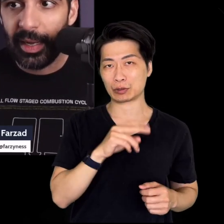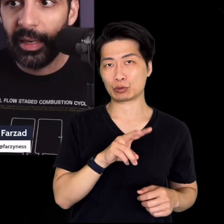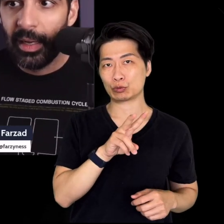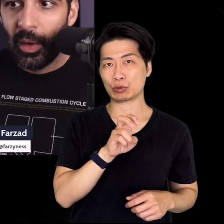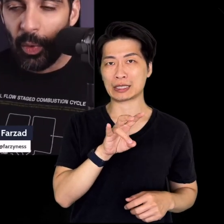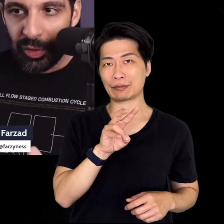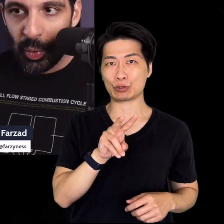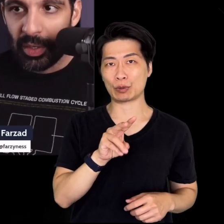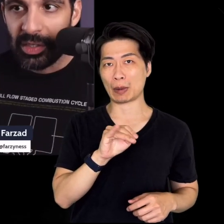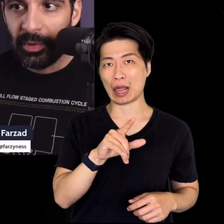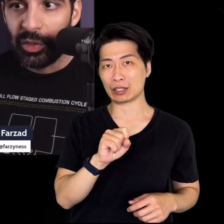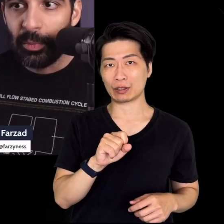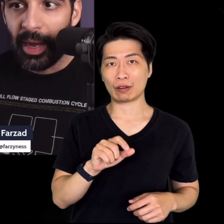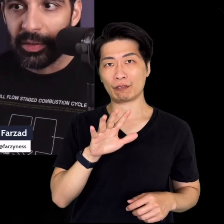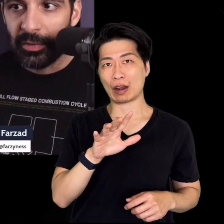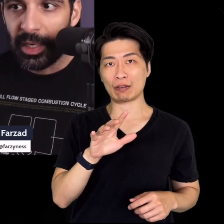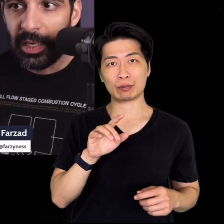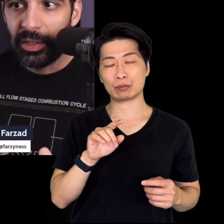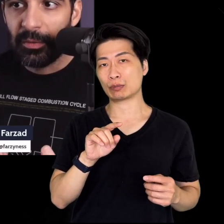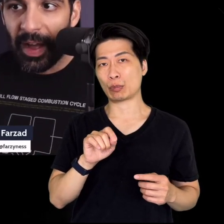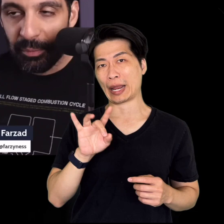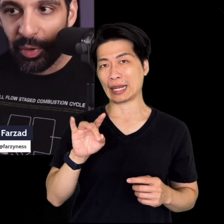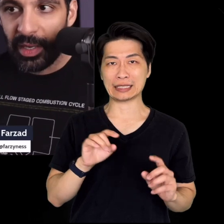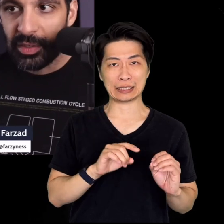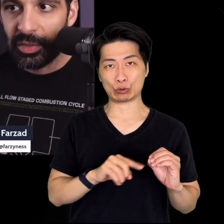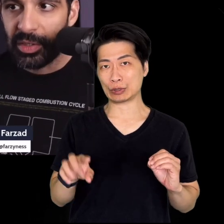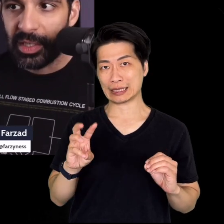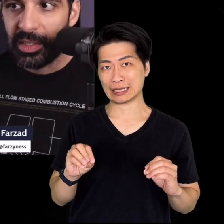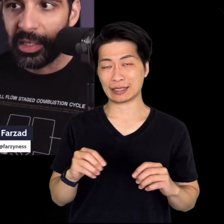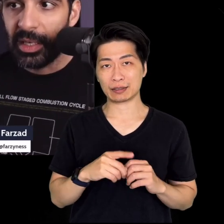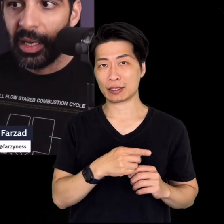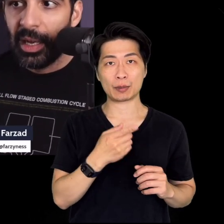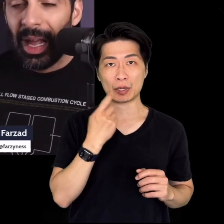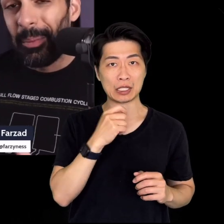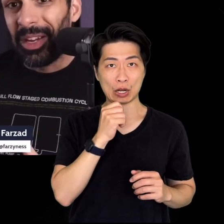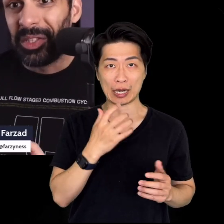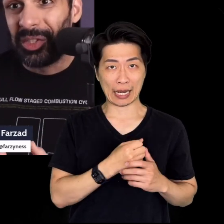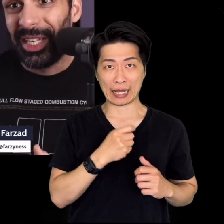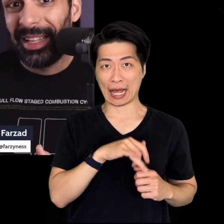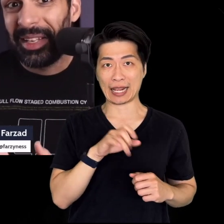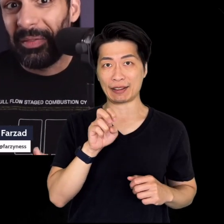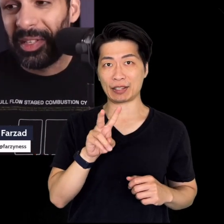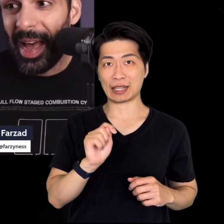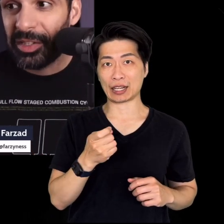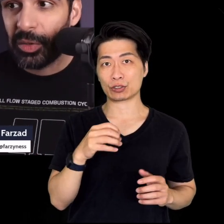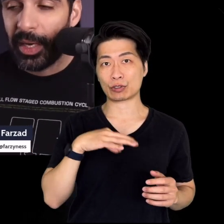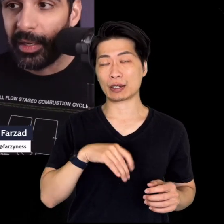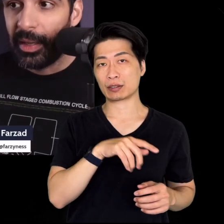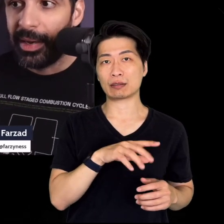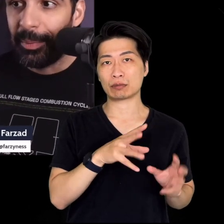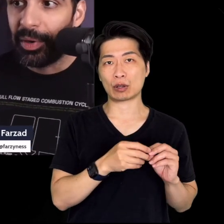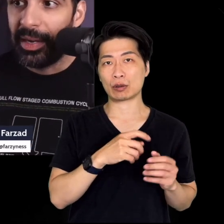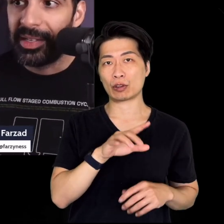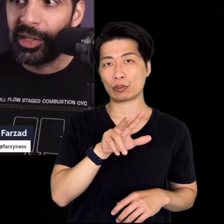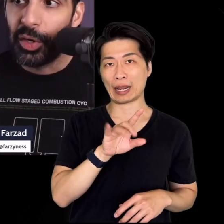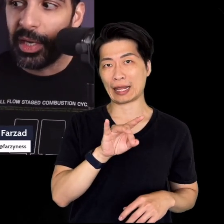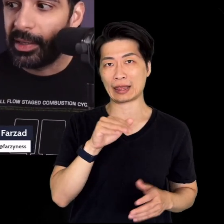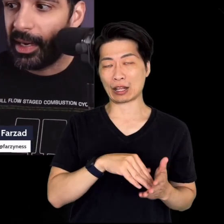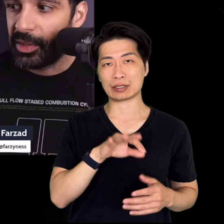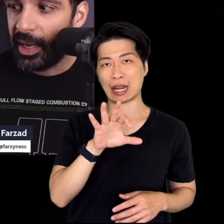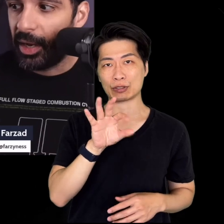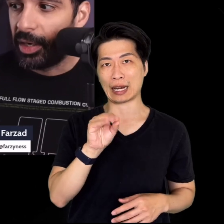looked at, with 272 miles of range, 5.80 to 60. And because it doesn't get the EV tax credit, the net price